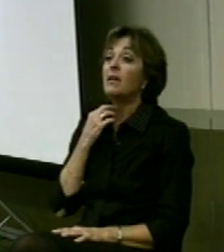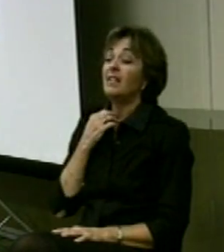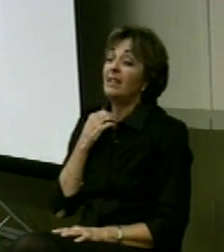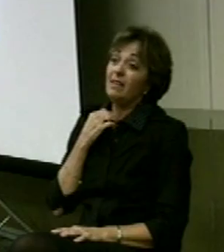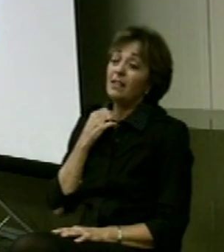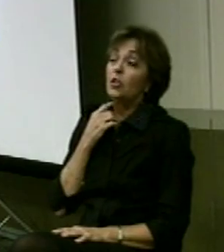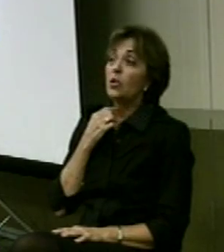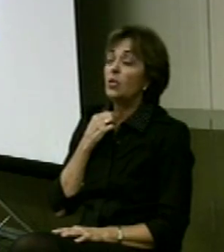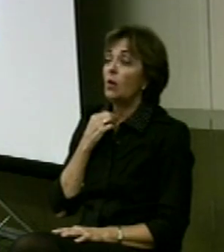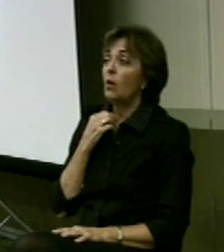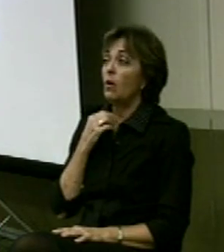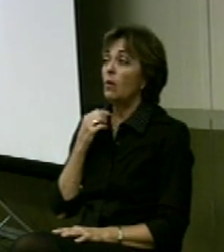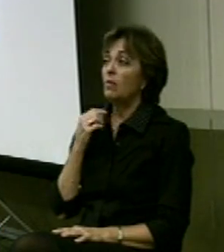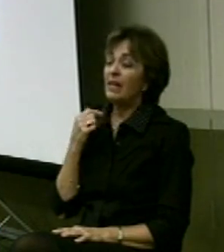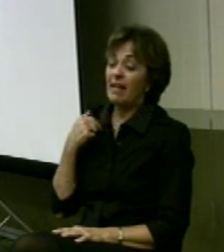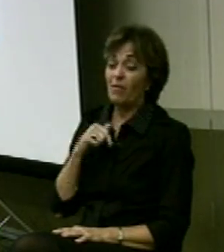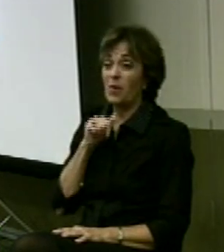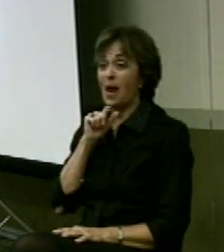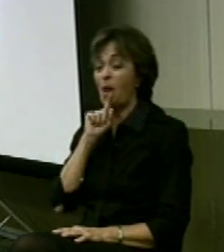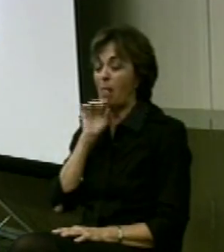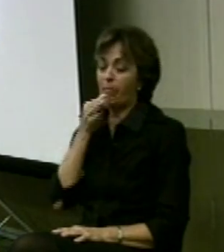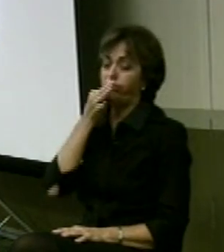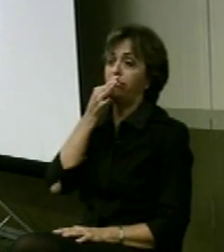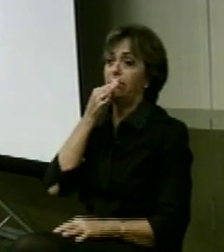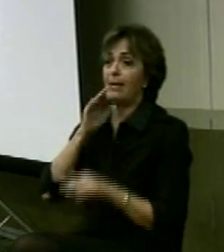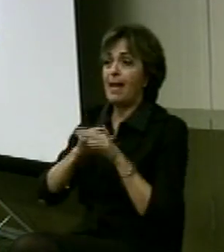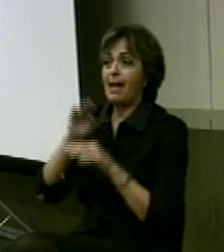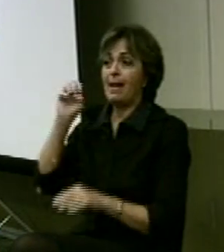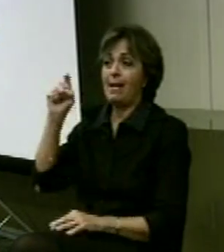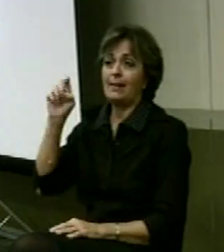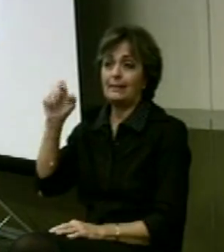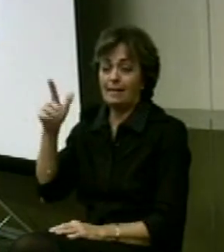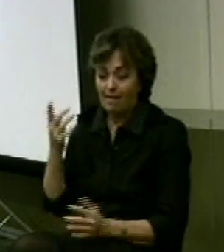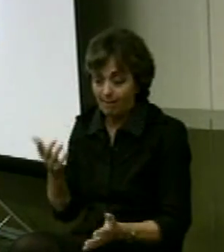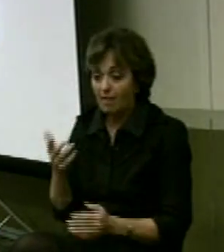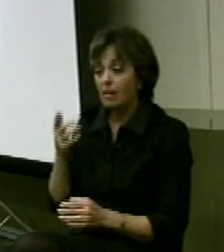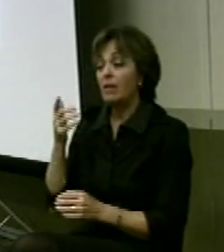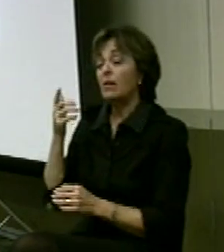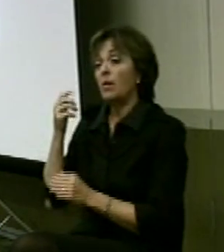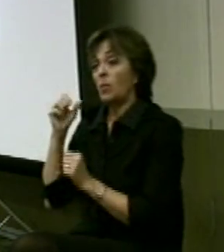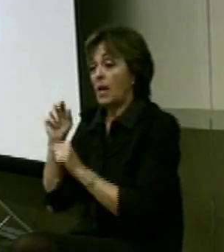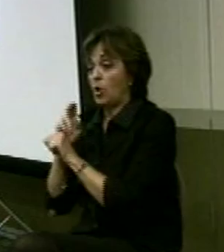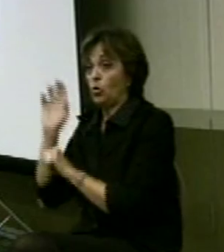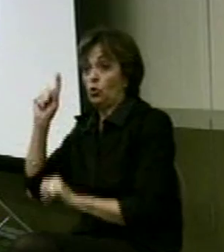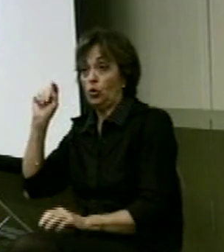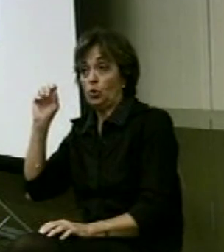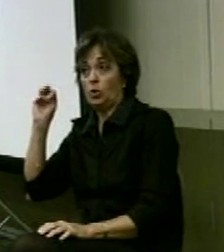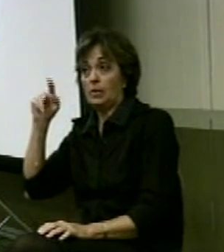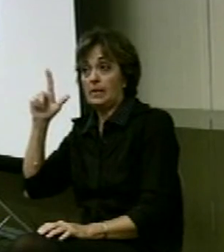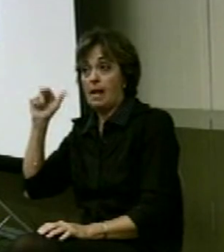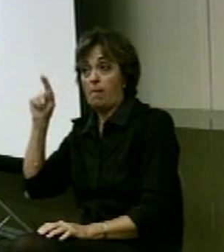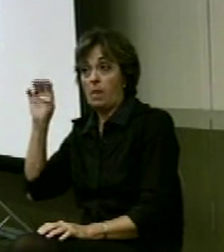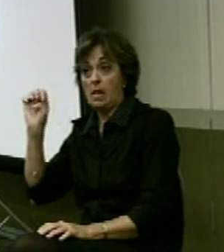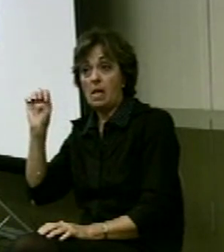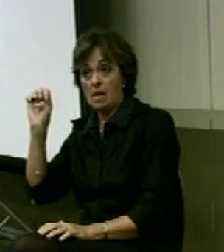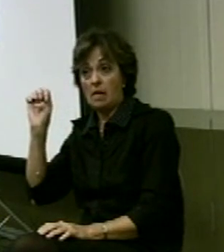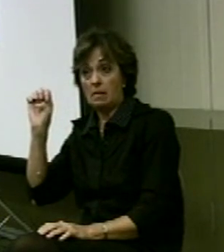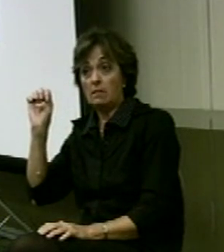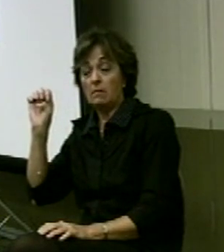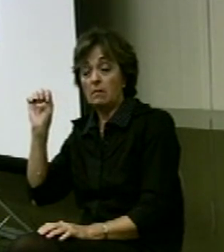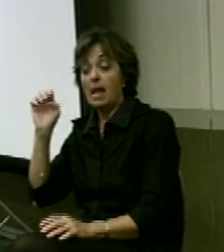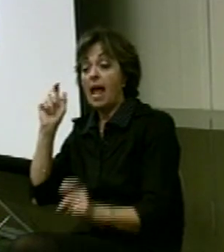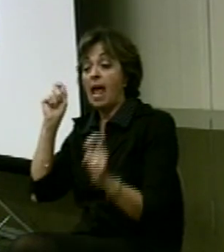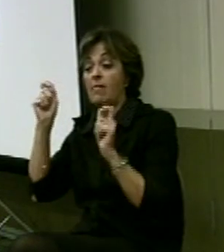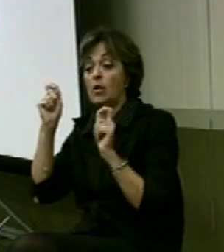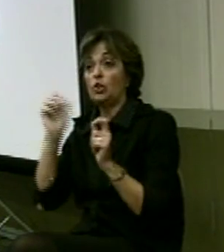Question? So if we're not very Excel savvy, we could use your template that you have here, just